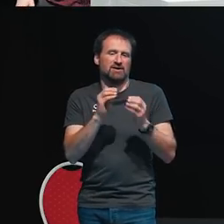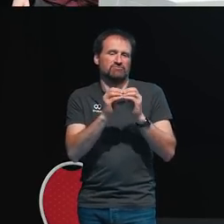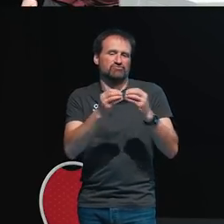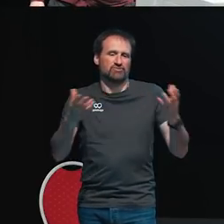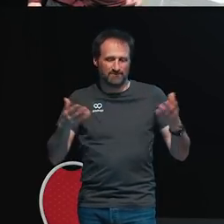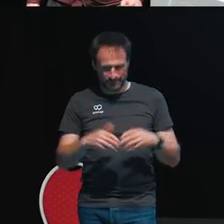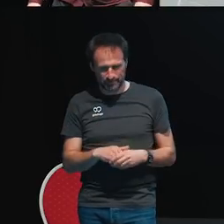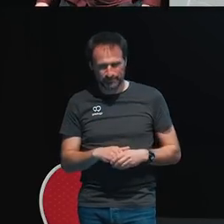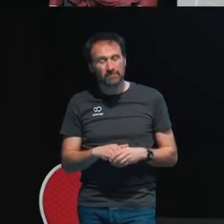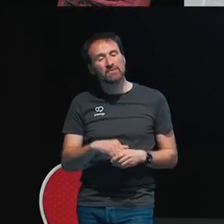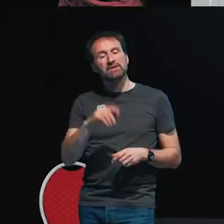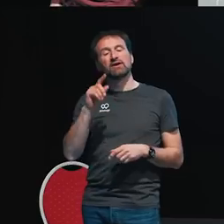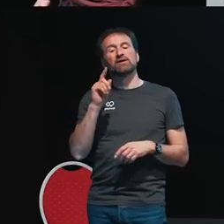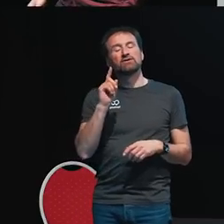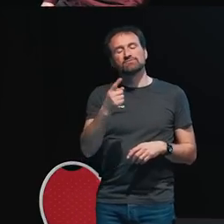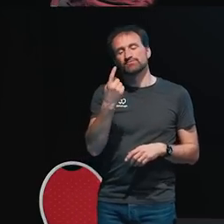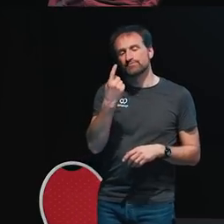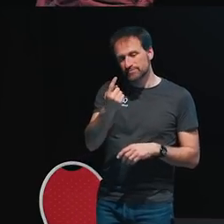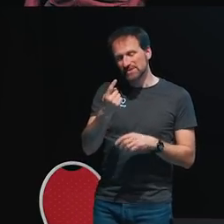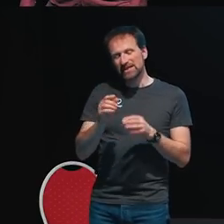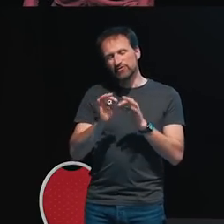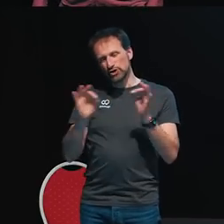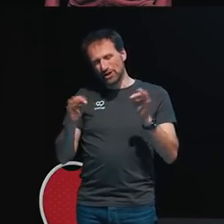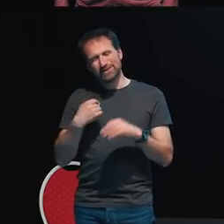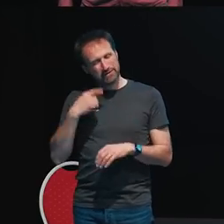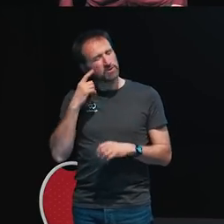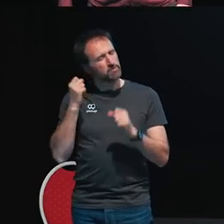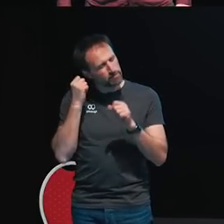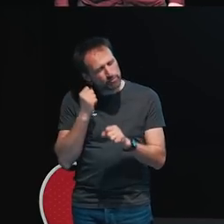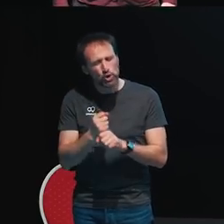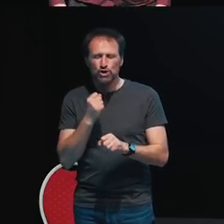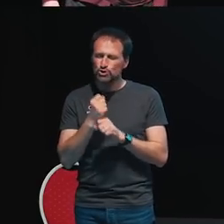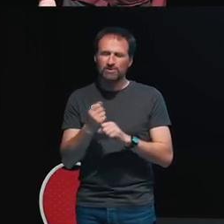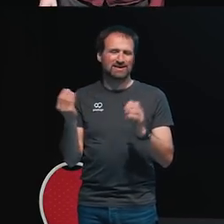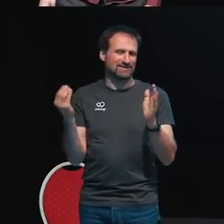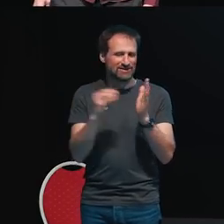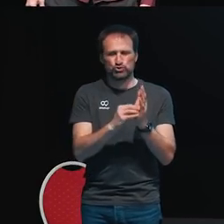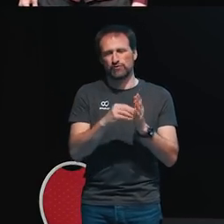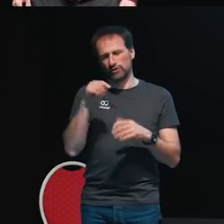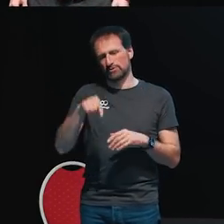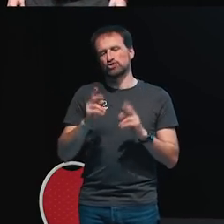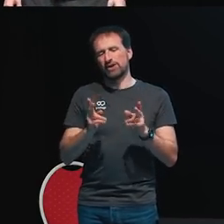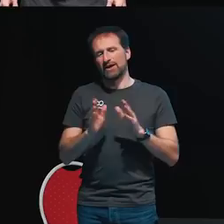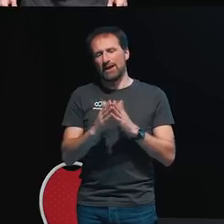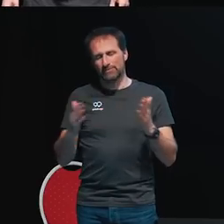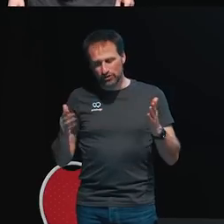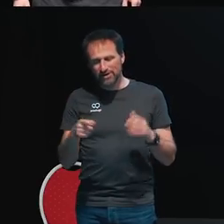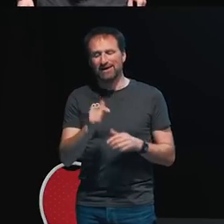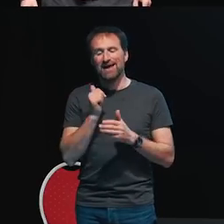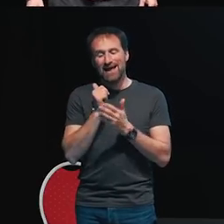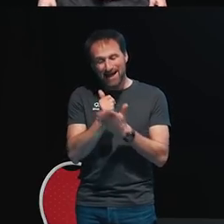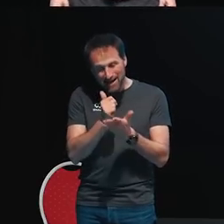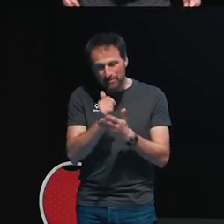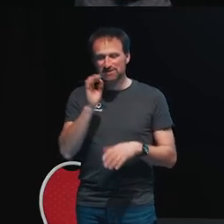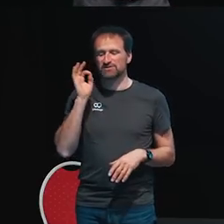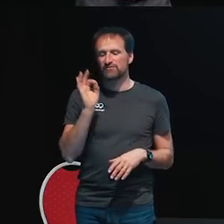One functionality that I think should definitely be added to the standard library are helpers for iterables. And